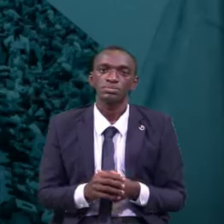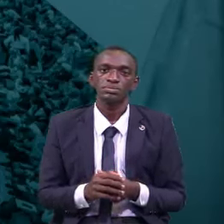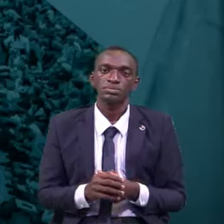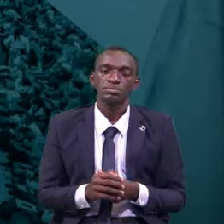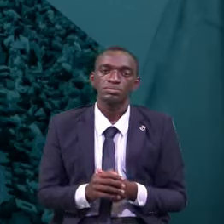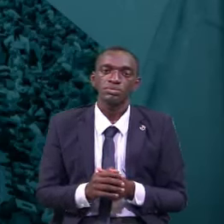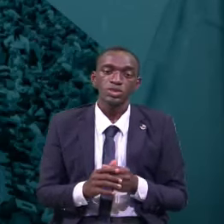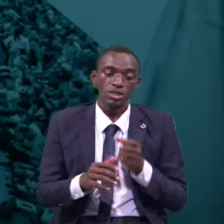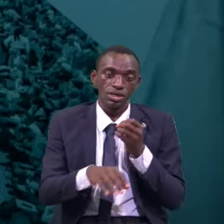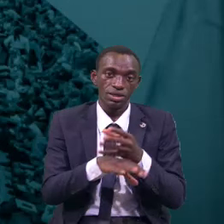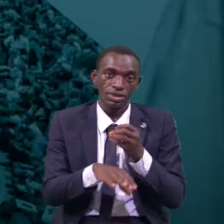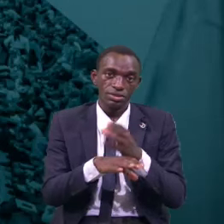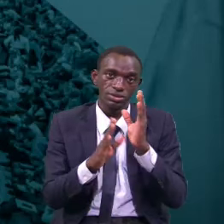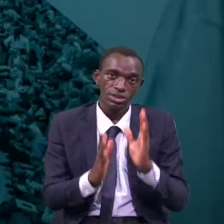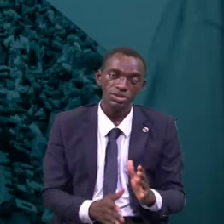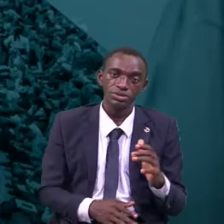Counselors,